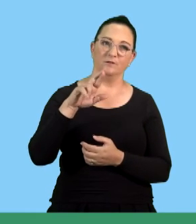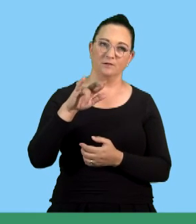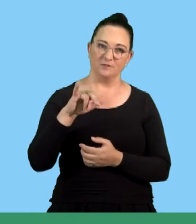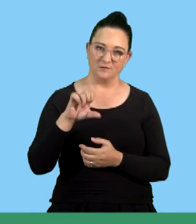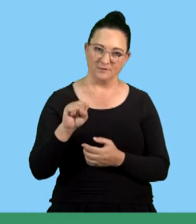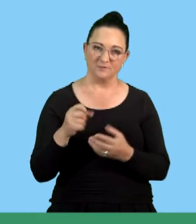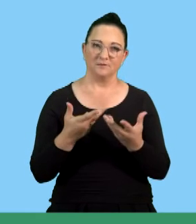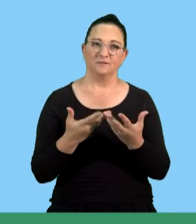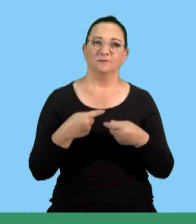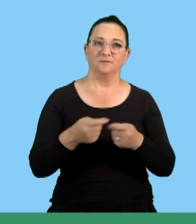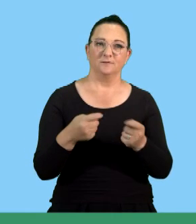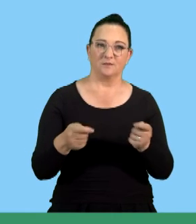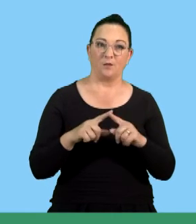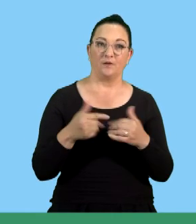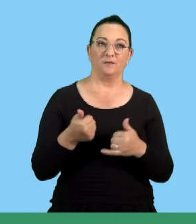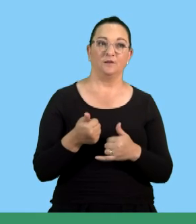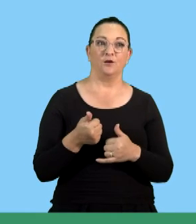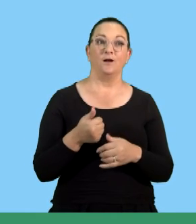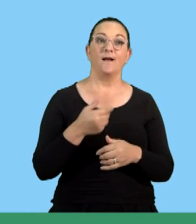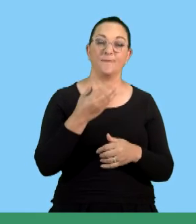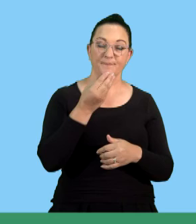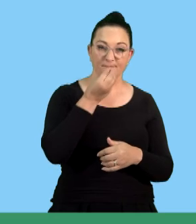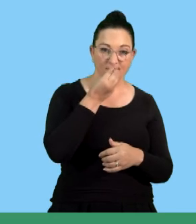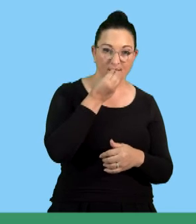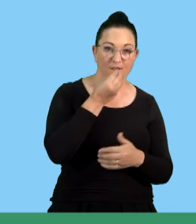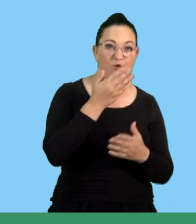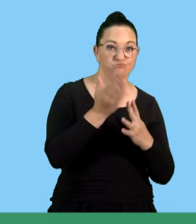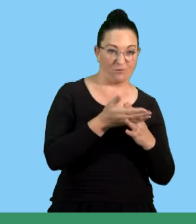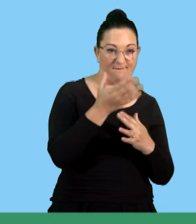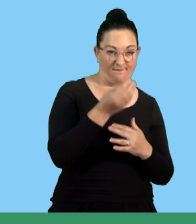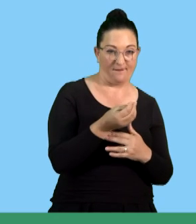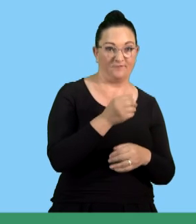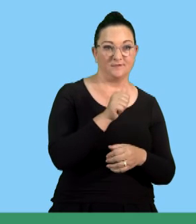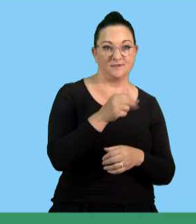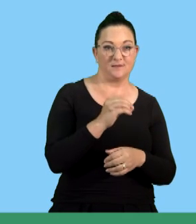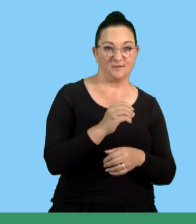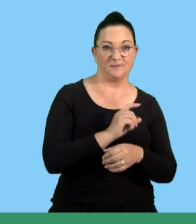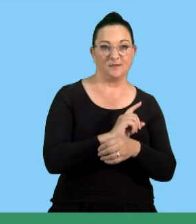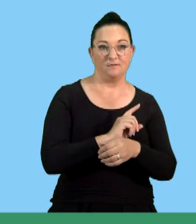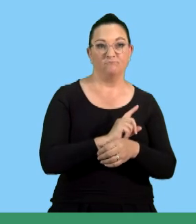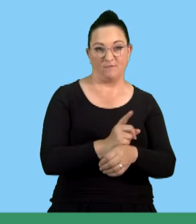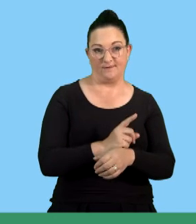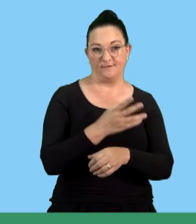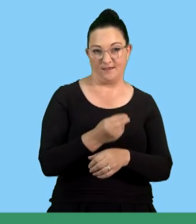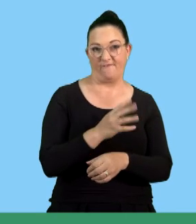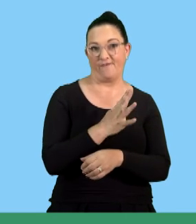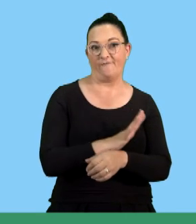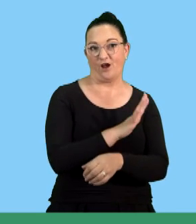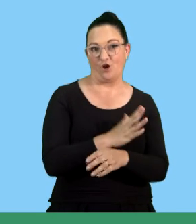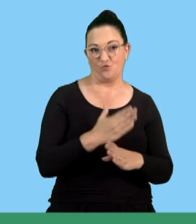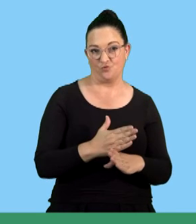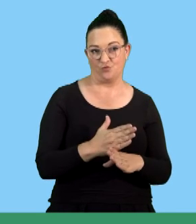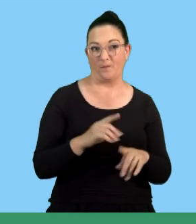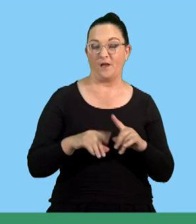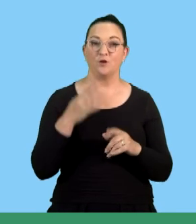meal break of 60 minutes after 5 hours of work. Employees at MT also receive double